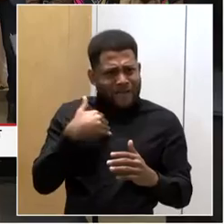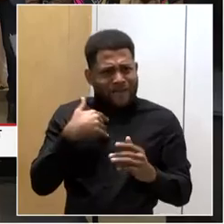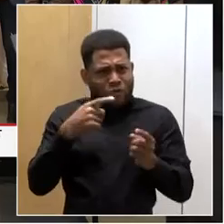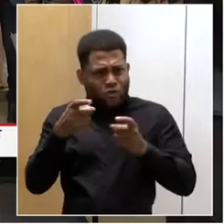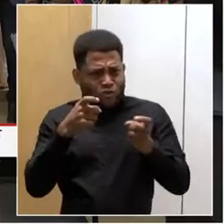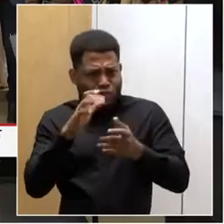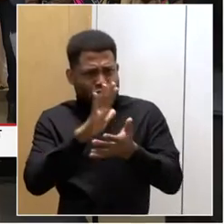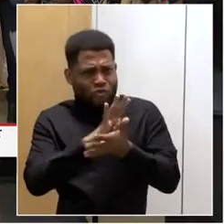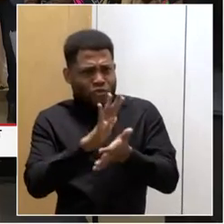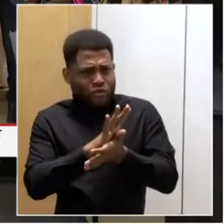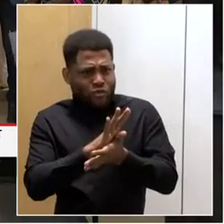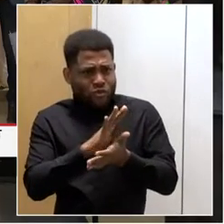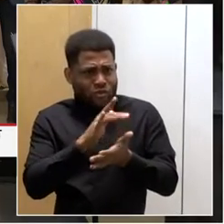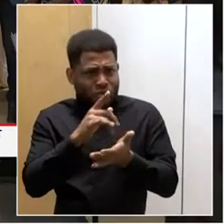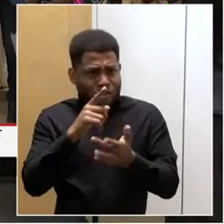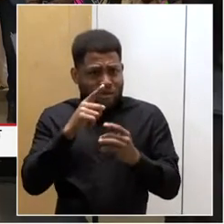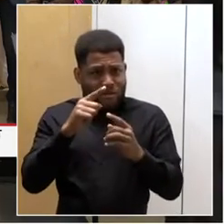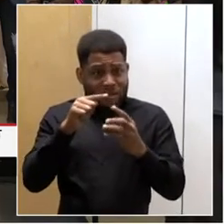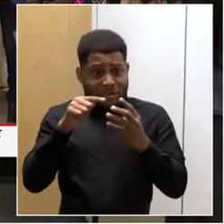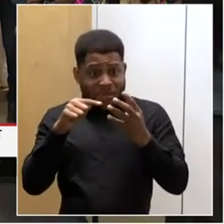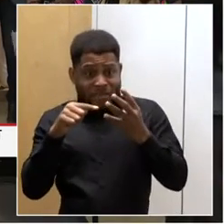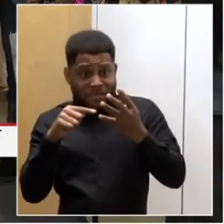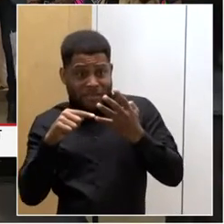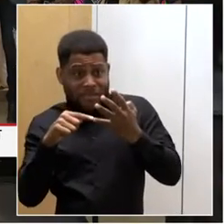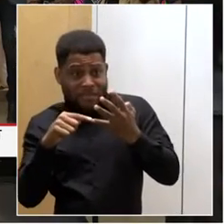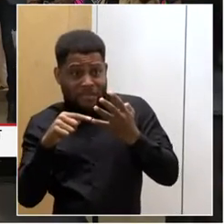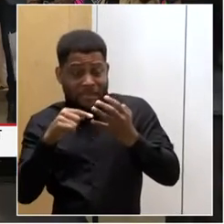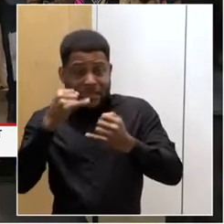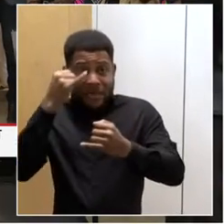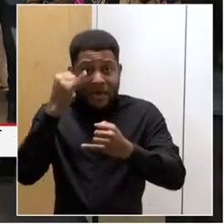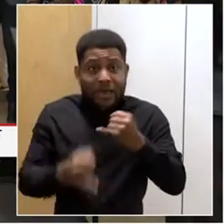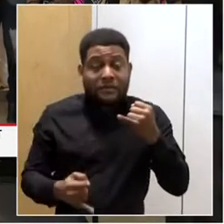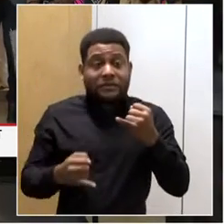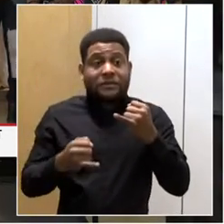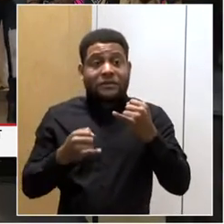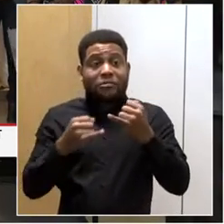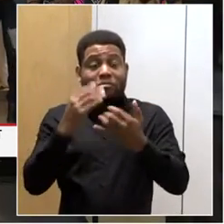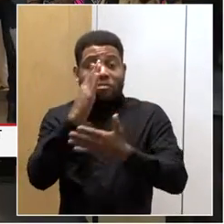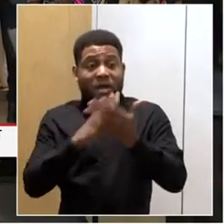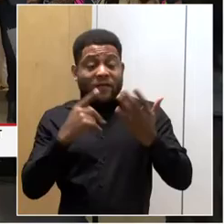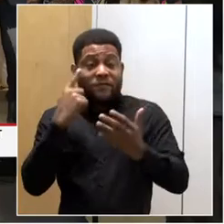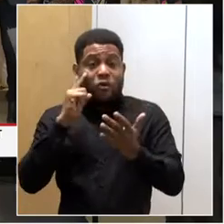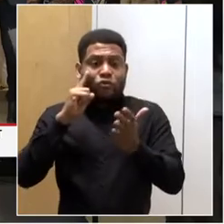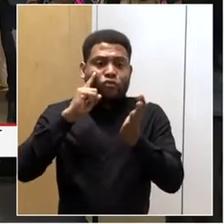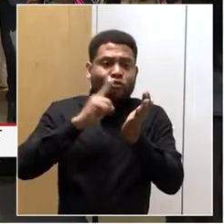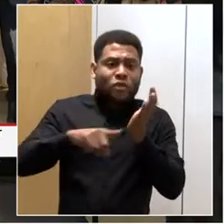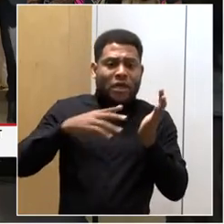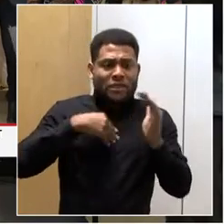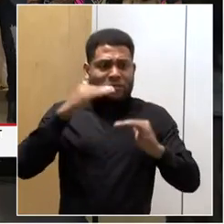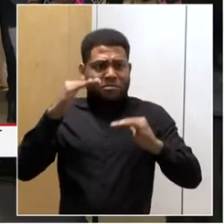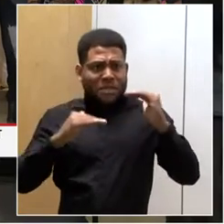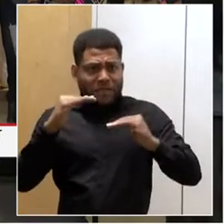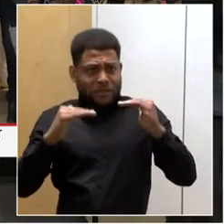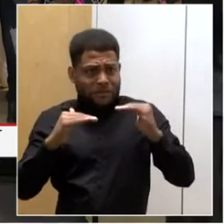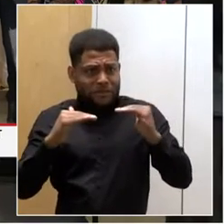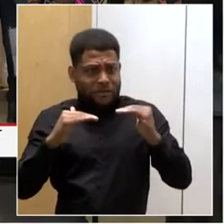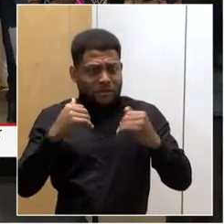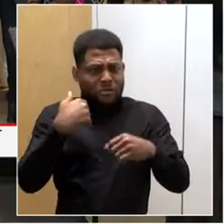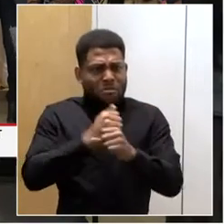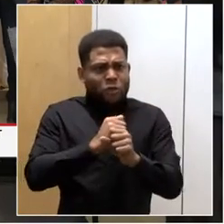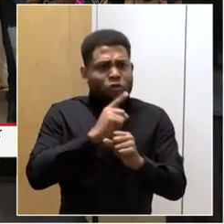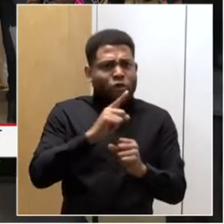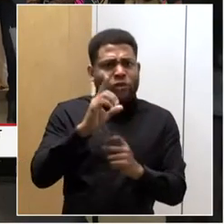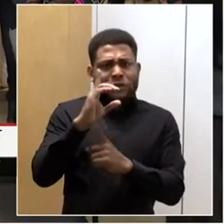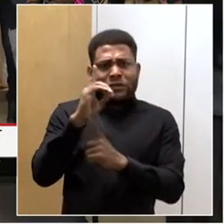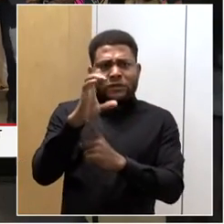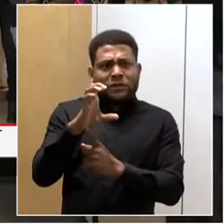modicum of checks and balances that the council has to hold DCPS accountable to parents and the students. You know, given all